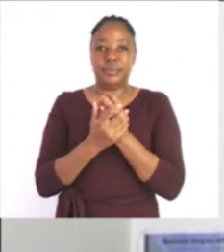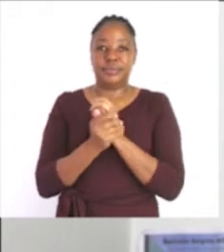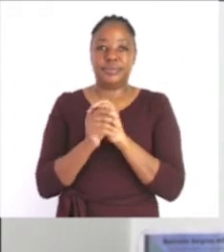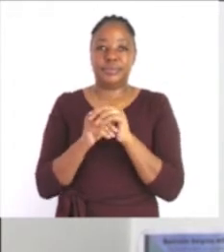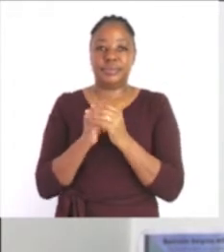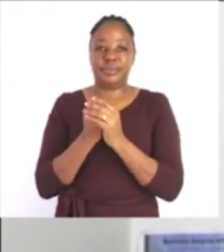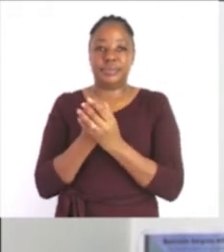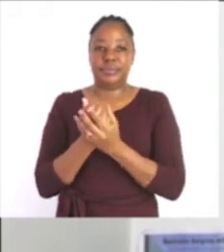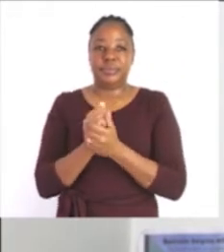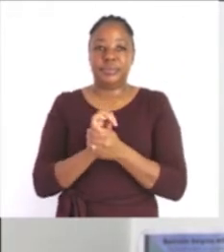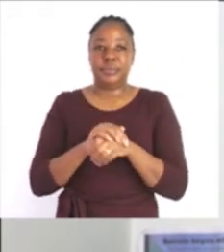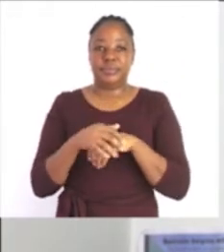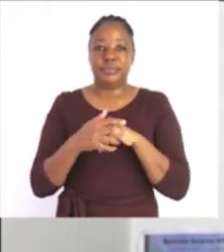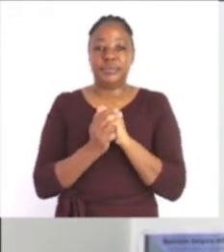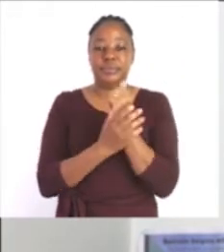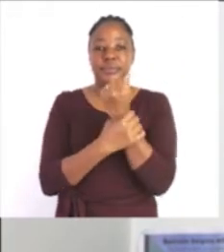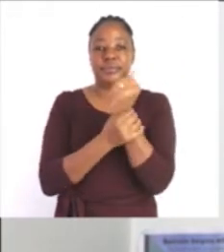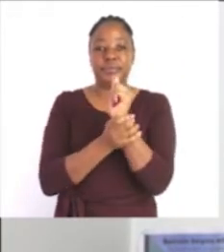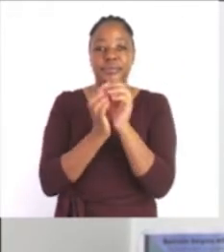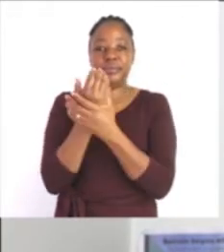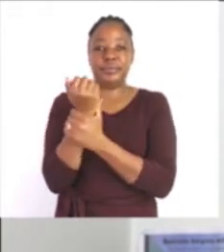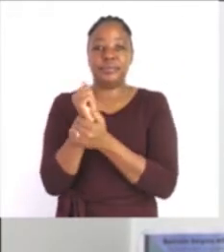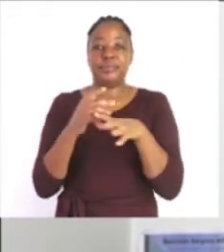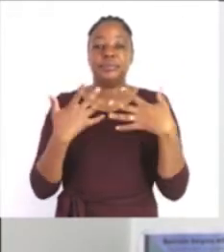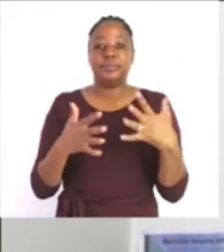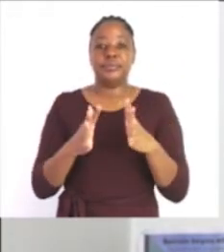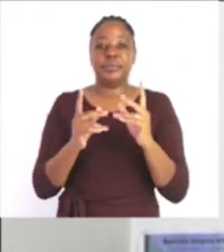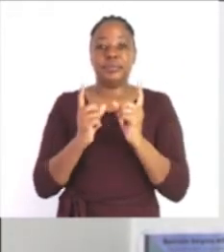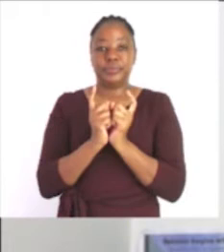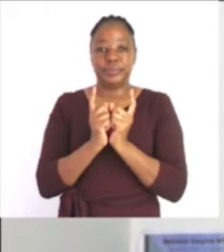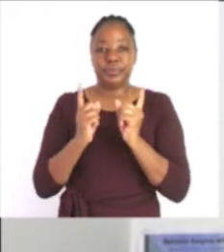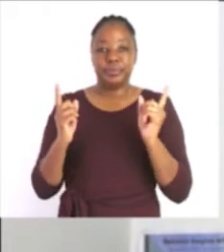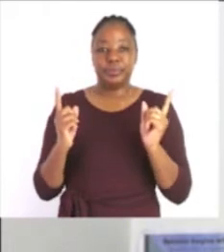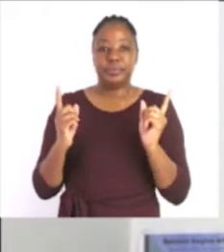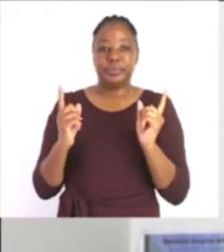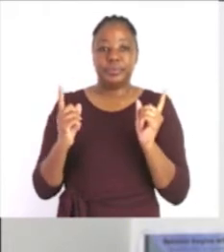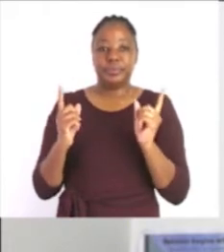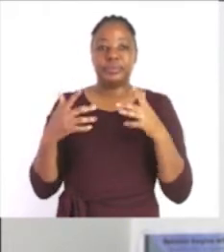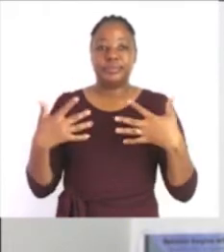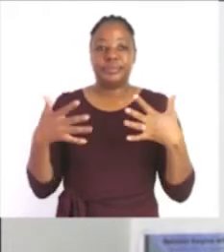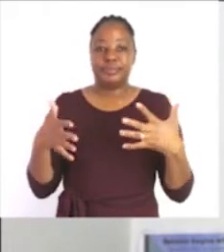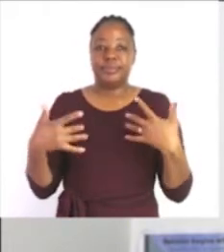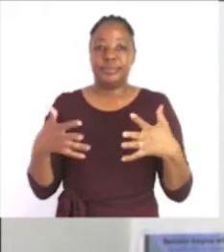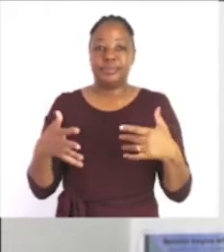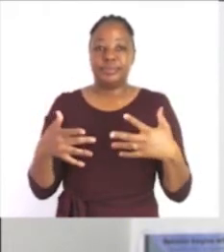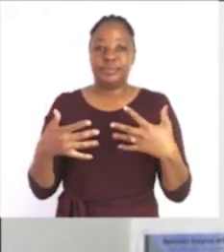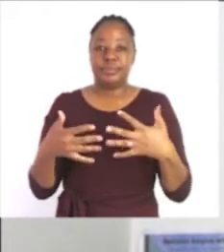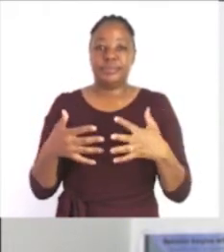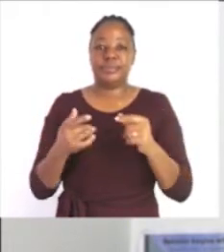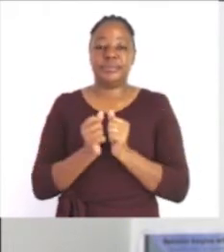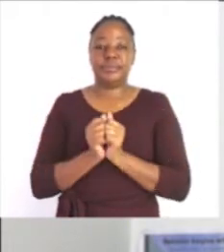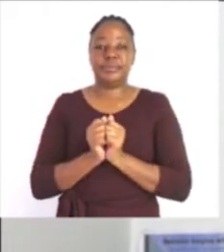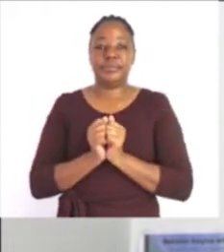well, round and round, and on the wrists. Well done. I'd also like you to just shake your hands a little to dry it